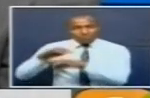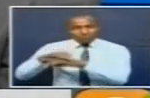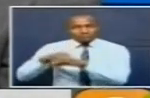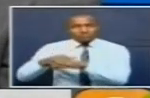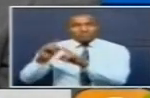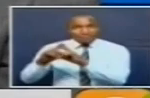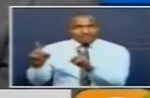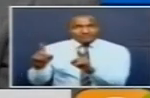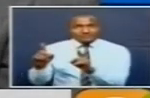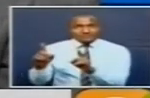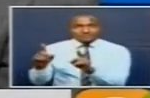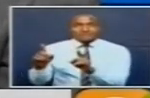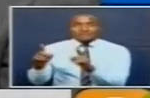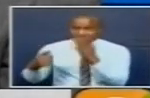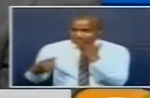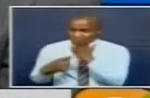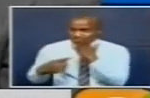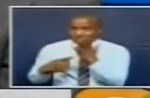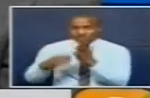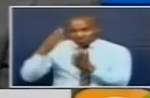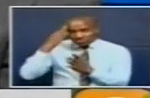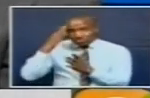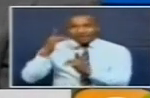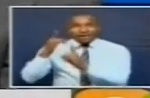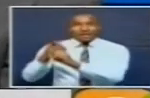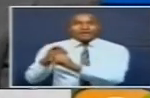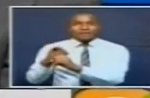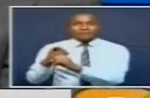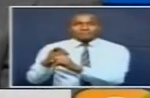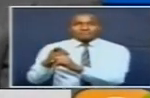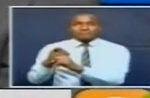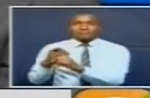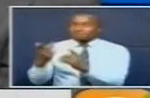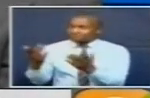However, given the nature of technology, our aim is that we carry out a series